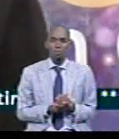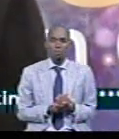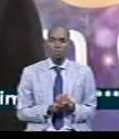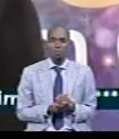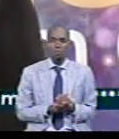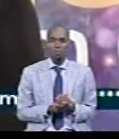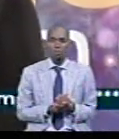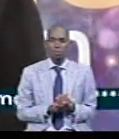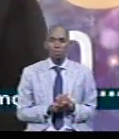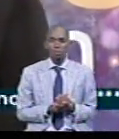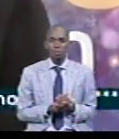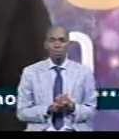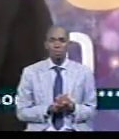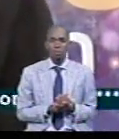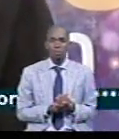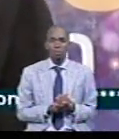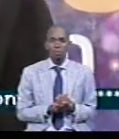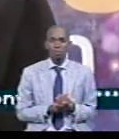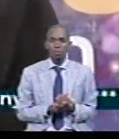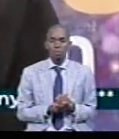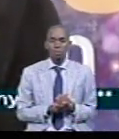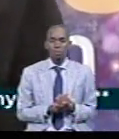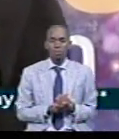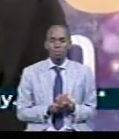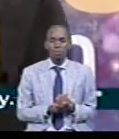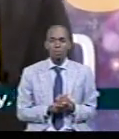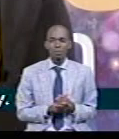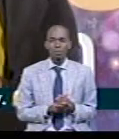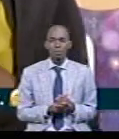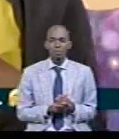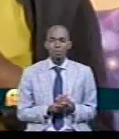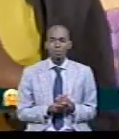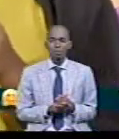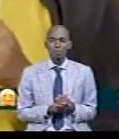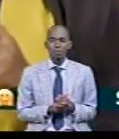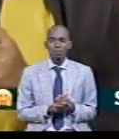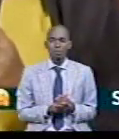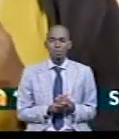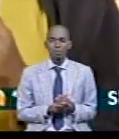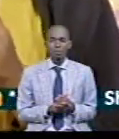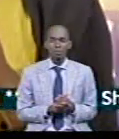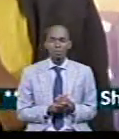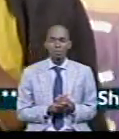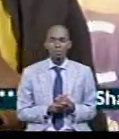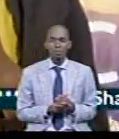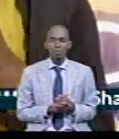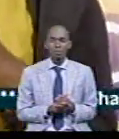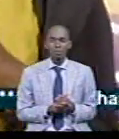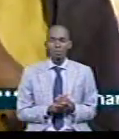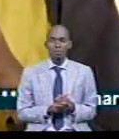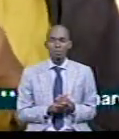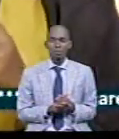can't. I dear Betsy, and T. Stroke, no, be a mini choir.